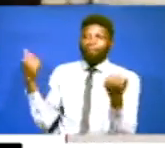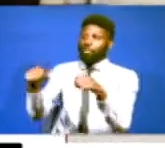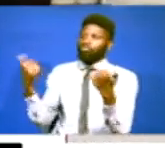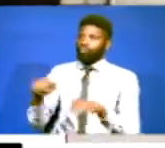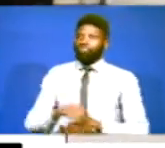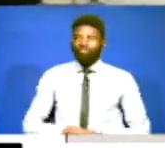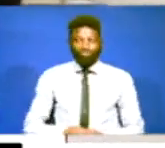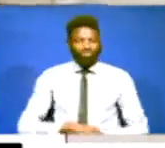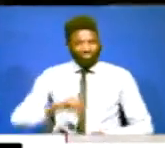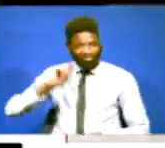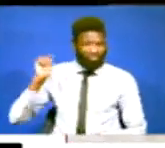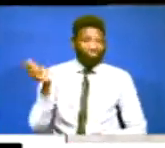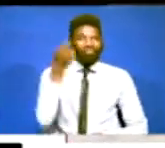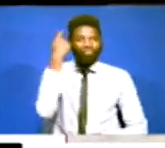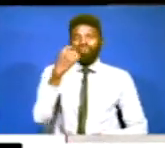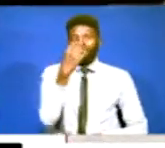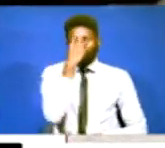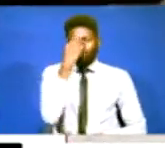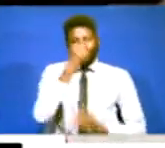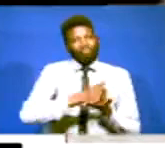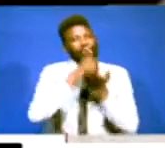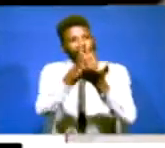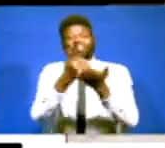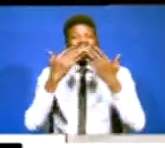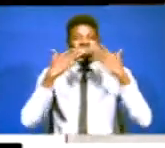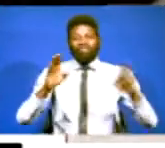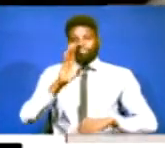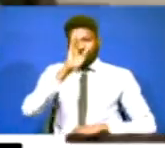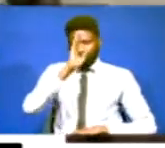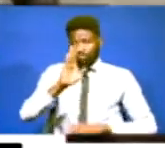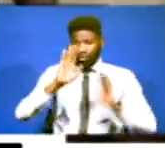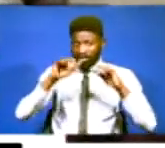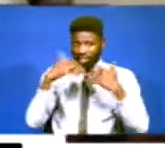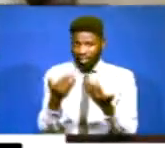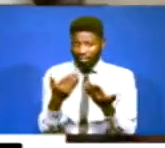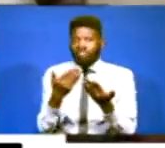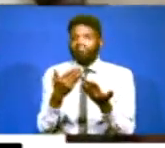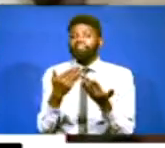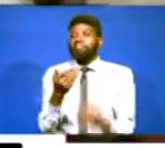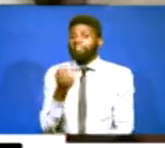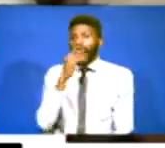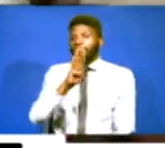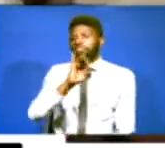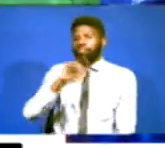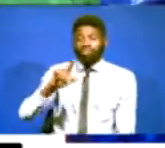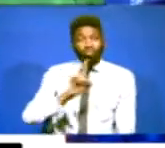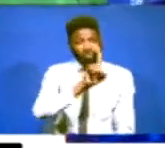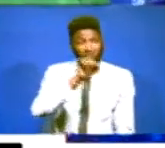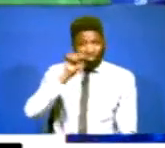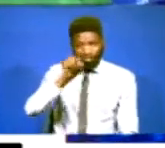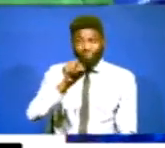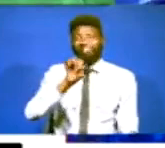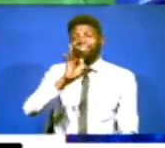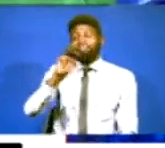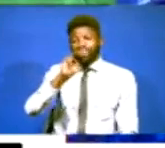President William Ruto came to her head on Sunday of setting the medical bill, which had accumulated to 1.3 million shillings. I